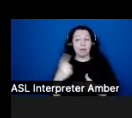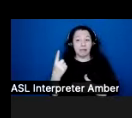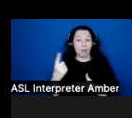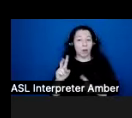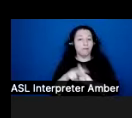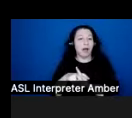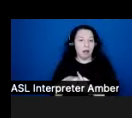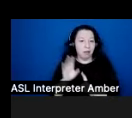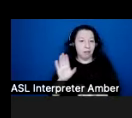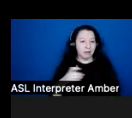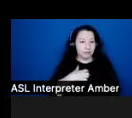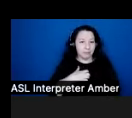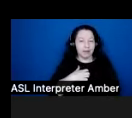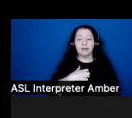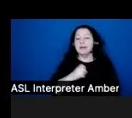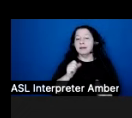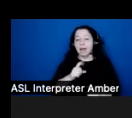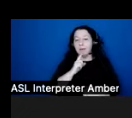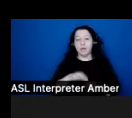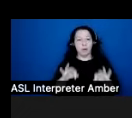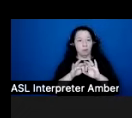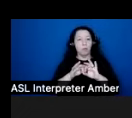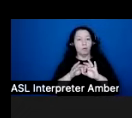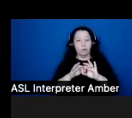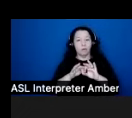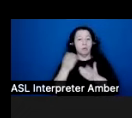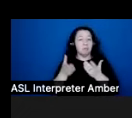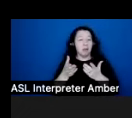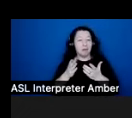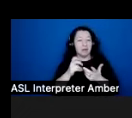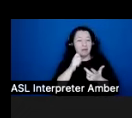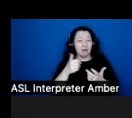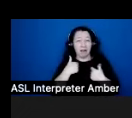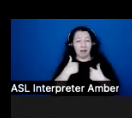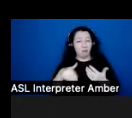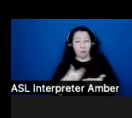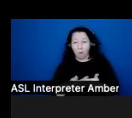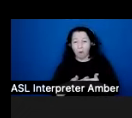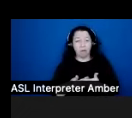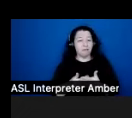can be really important. We might not have all the words to talk about the